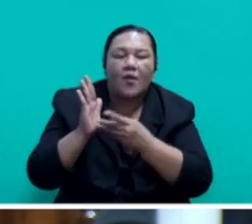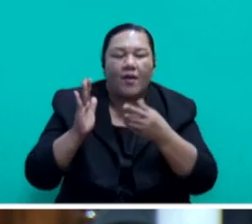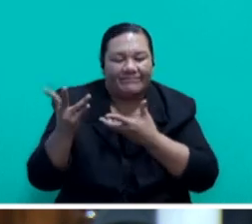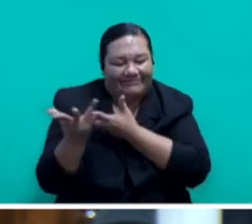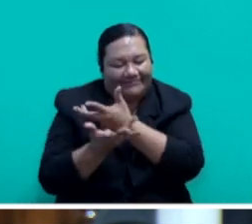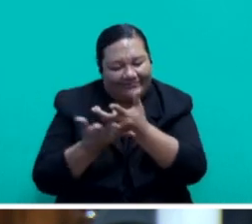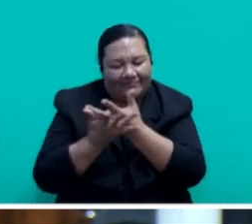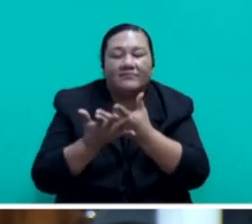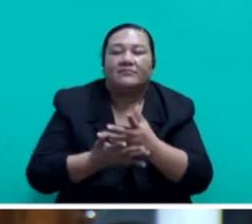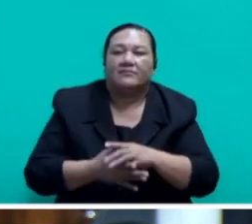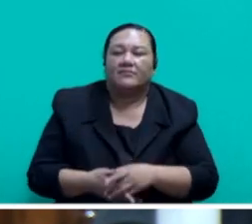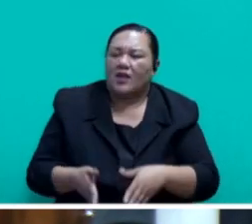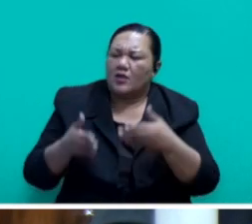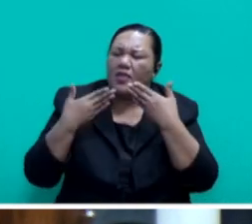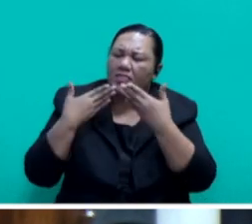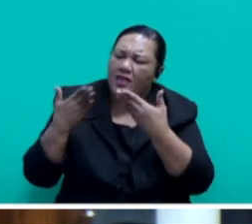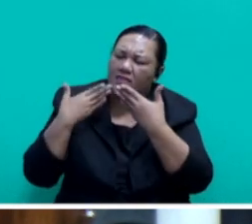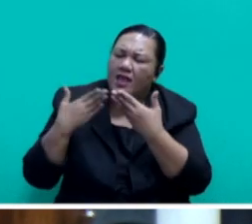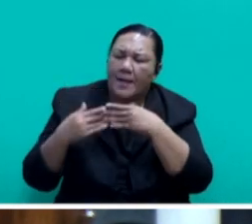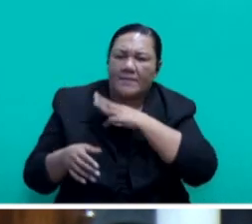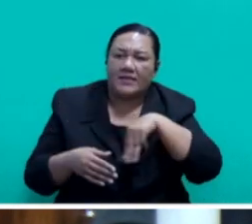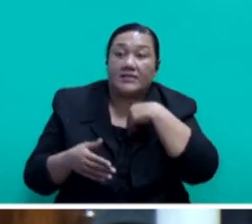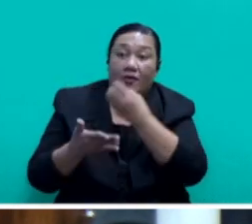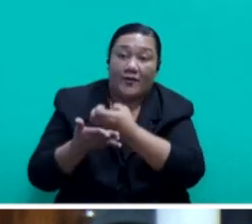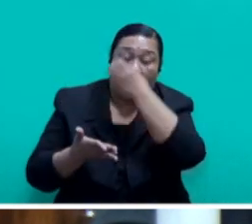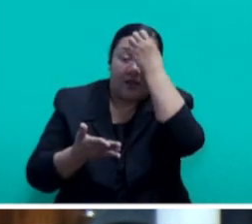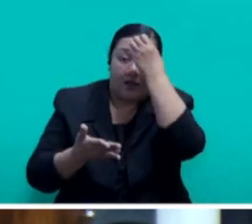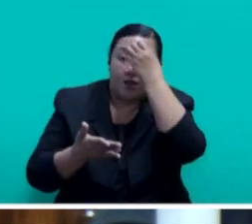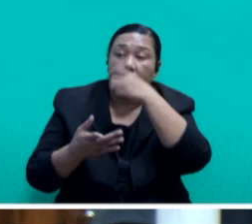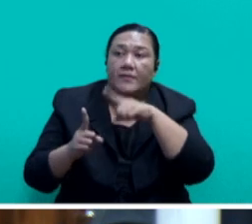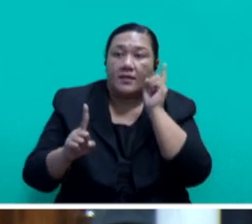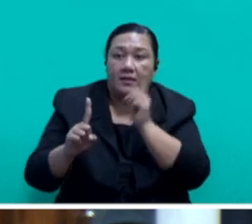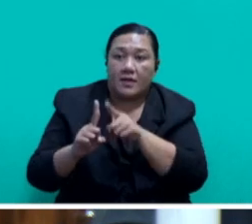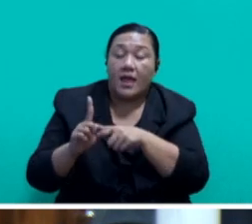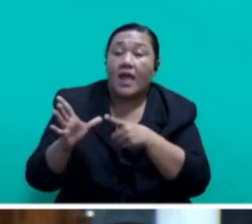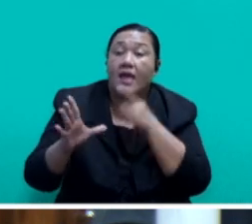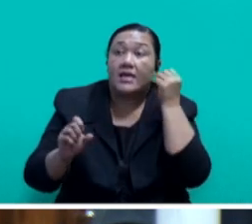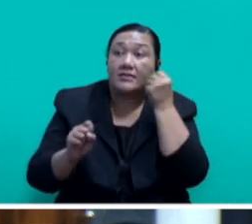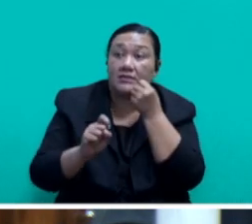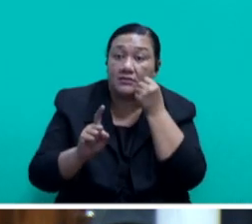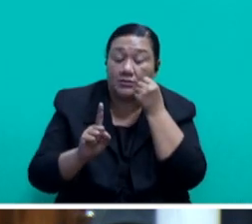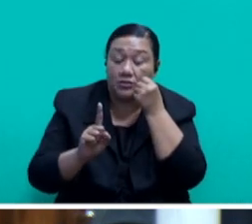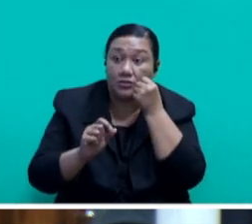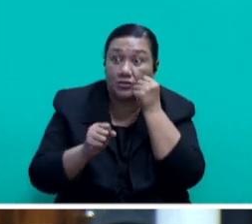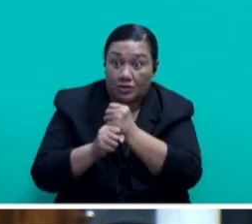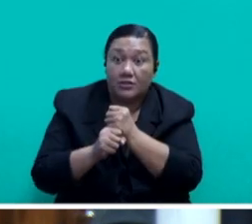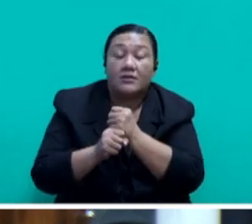former Minister of Economies and the former Attorney General's microwave. This is a smart